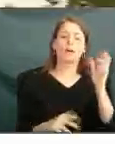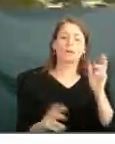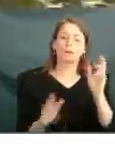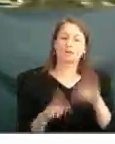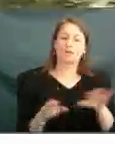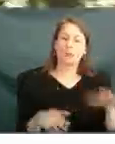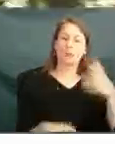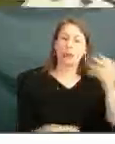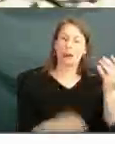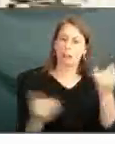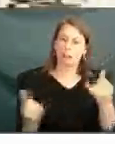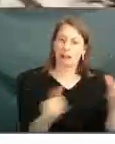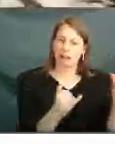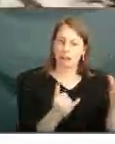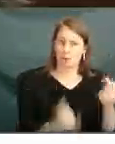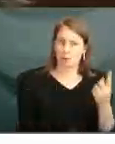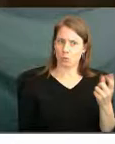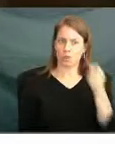of friends.